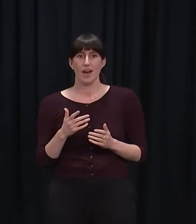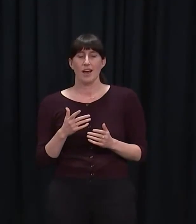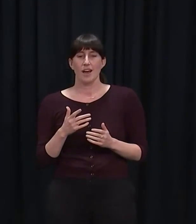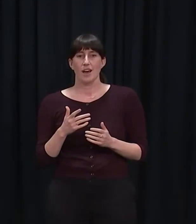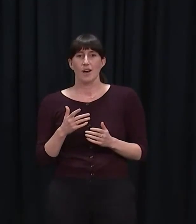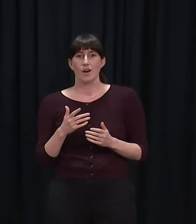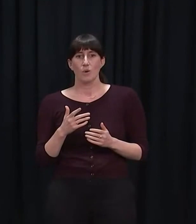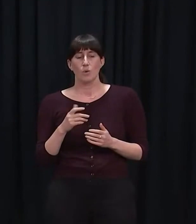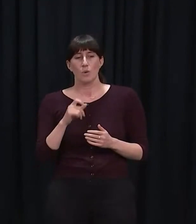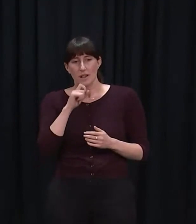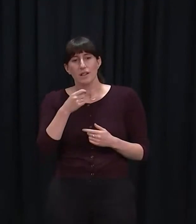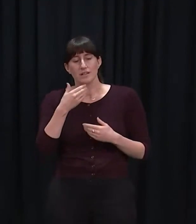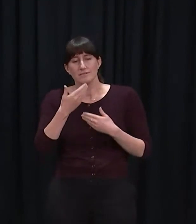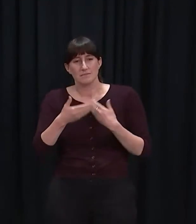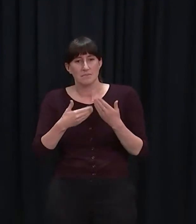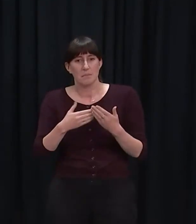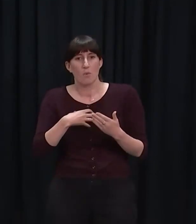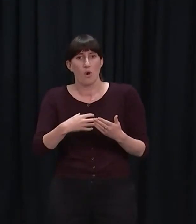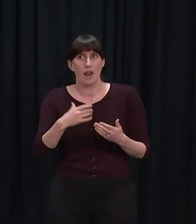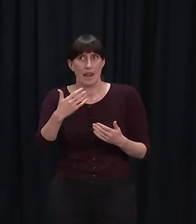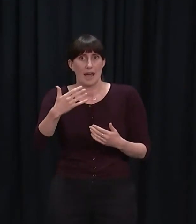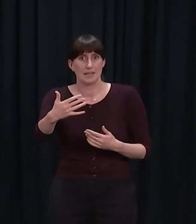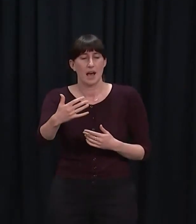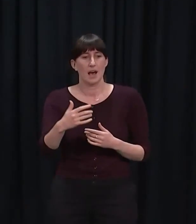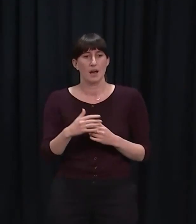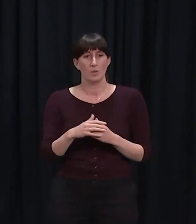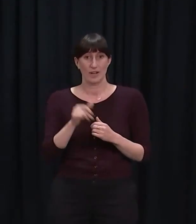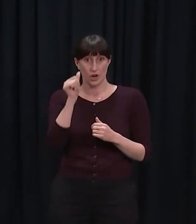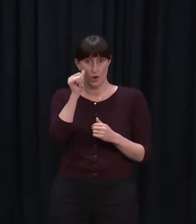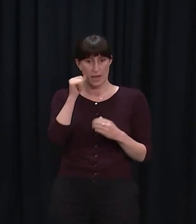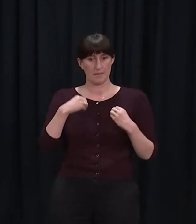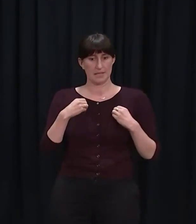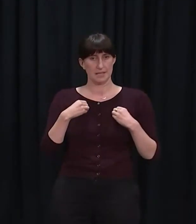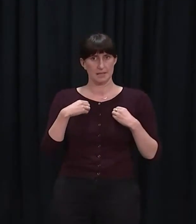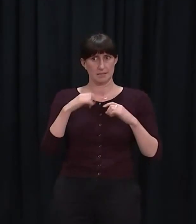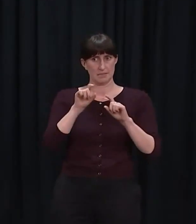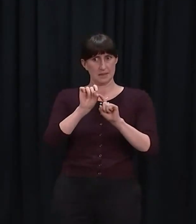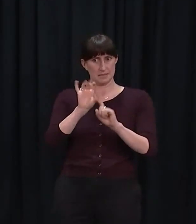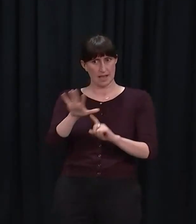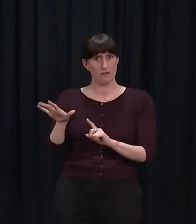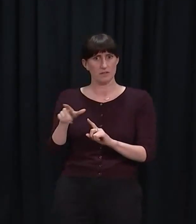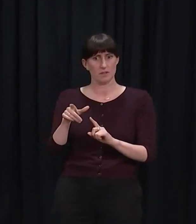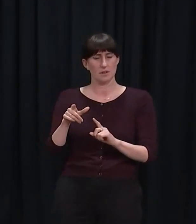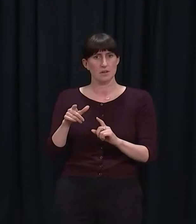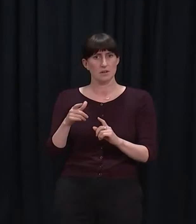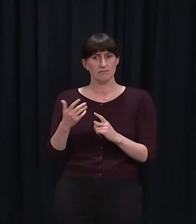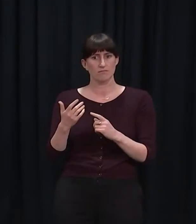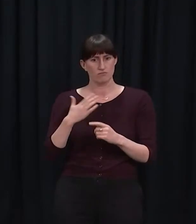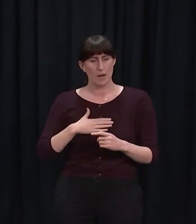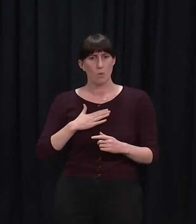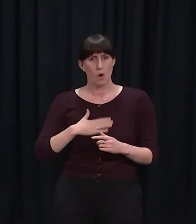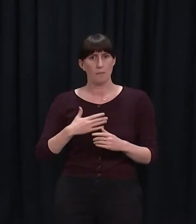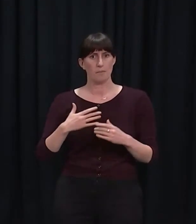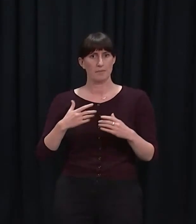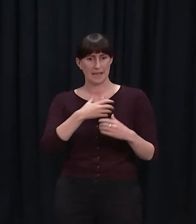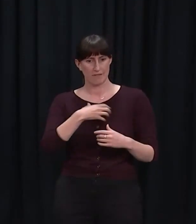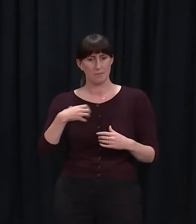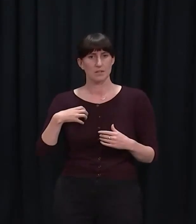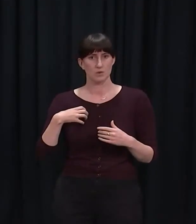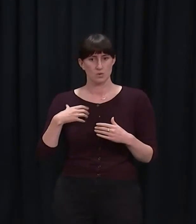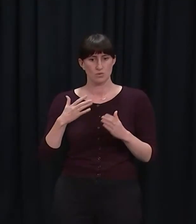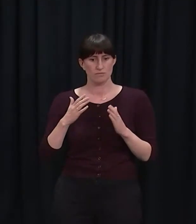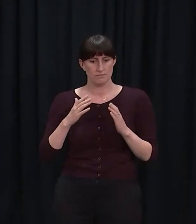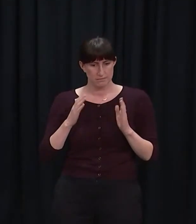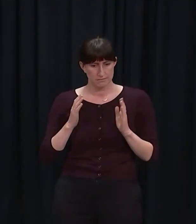are, we're aware that there's a lot of pressure from businesses as well, who would like to see government being more proactive in some of these areas. So